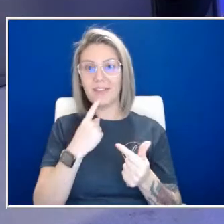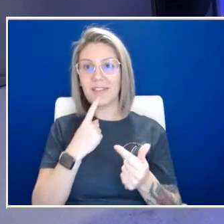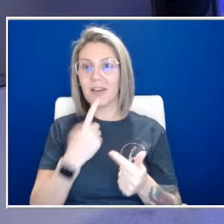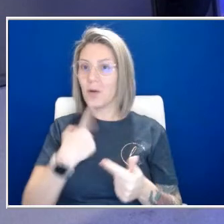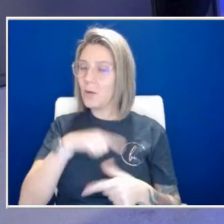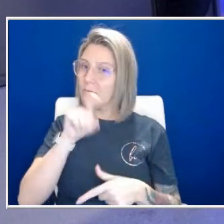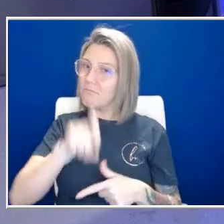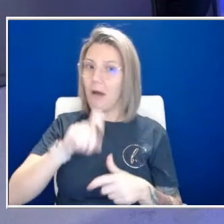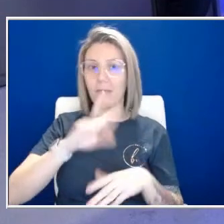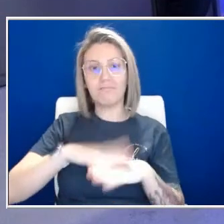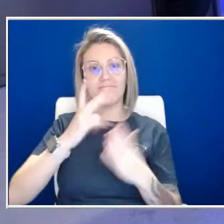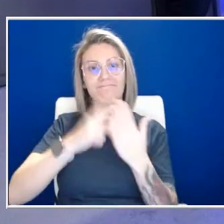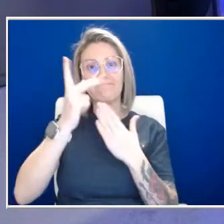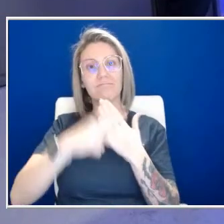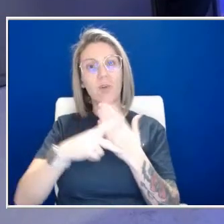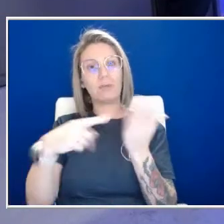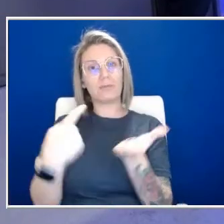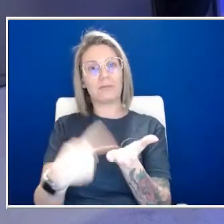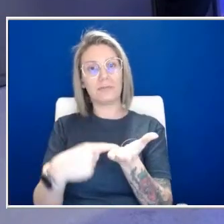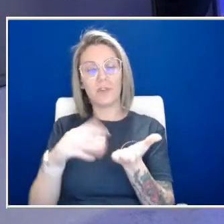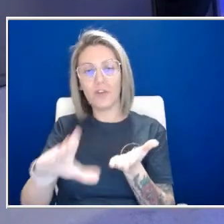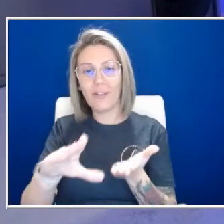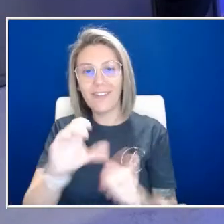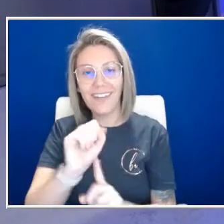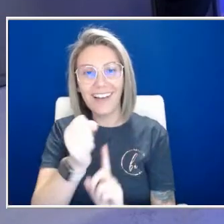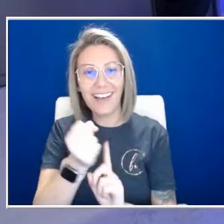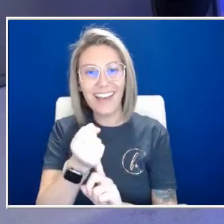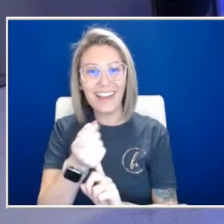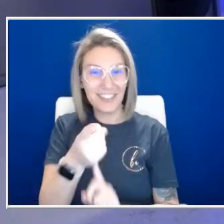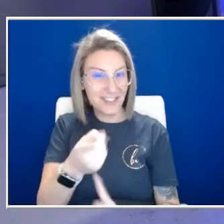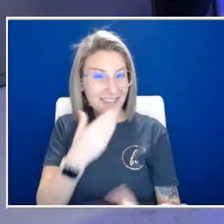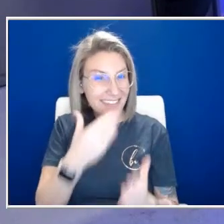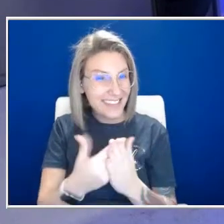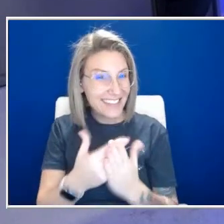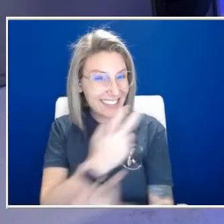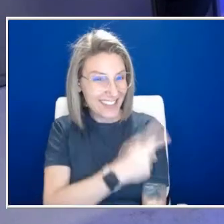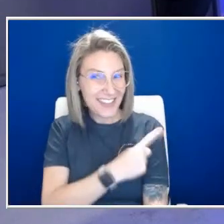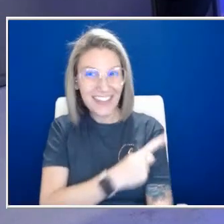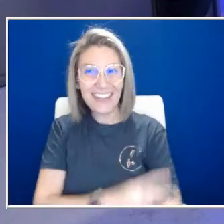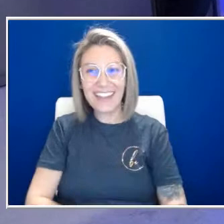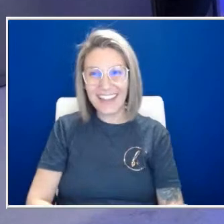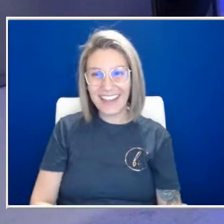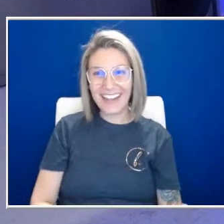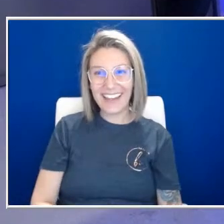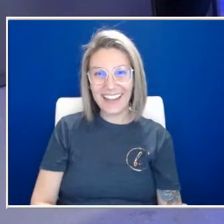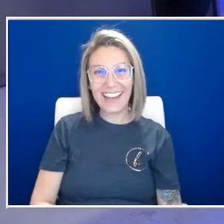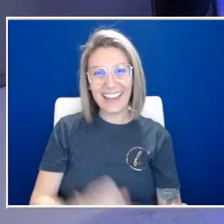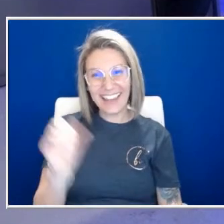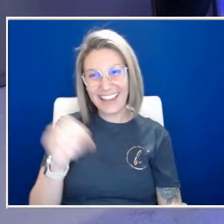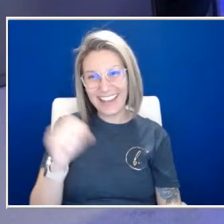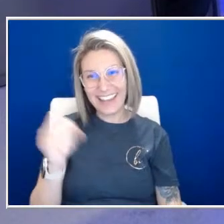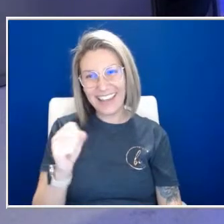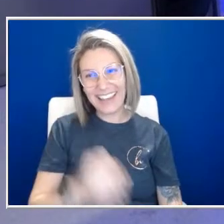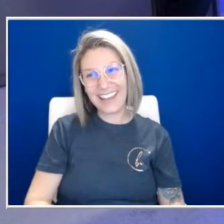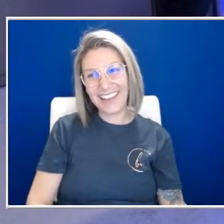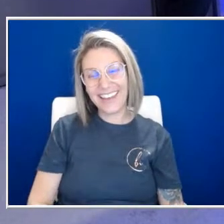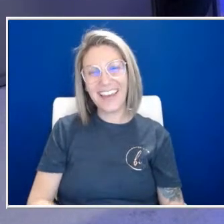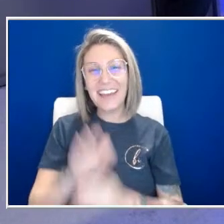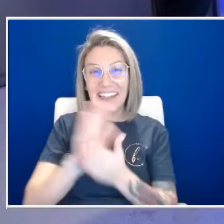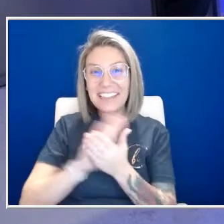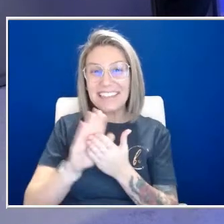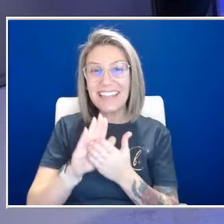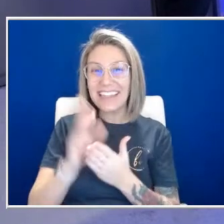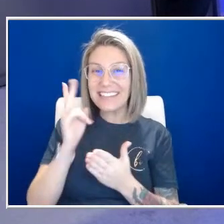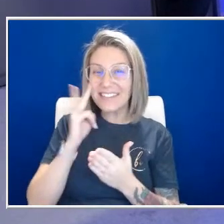her case. And I take it she was a really good patient. Yeah, you were. You were. And it's so nice to have you sitting here with us doing